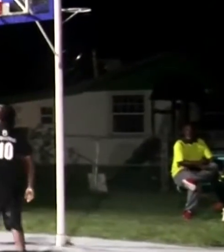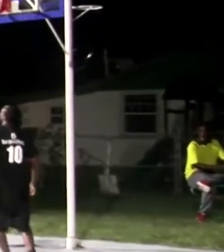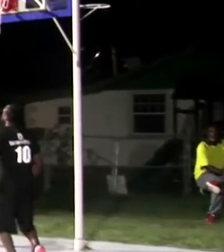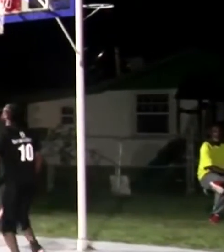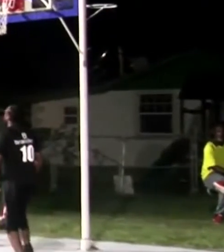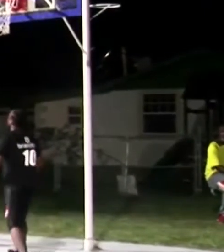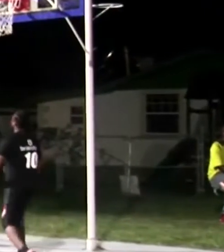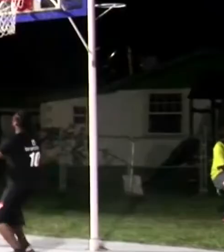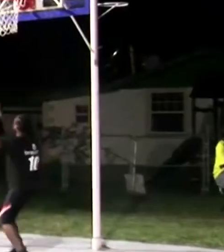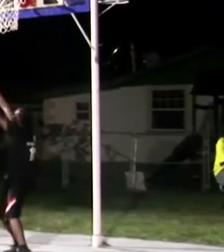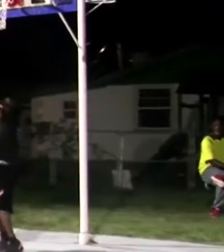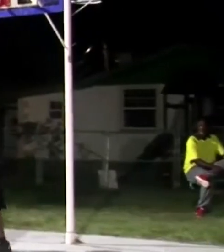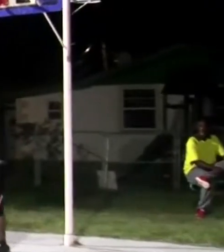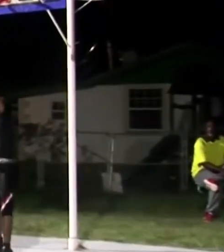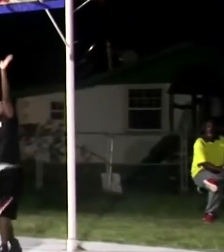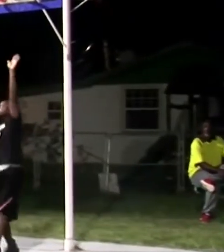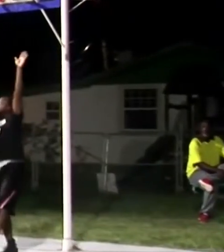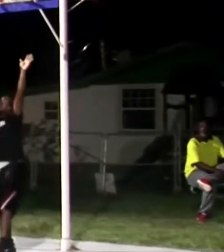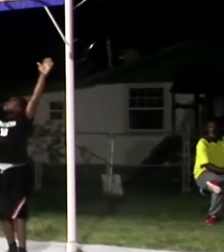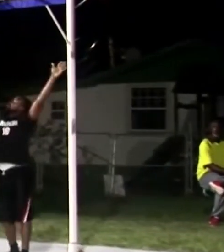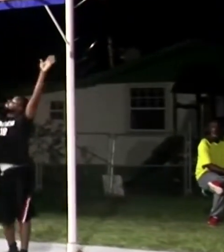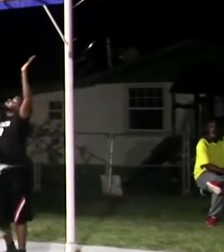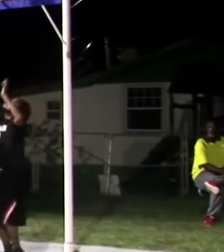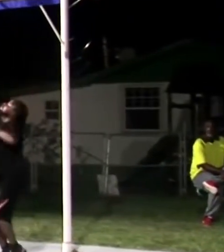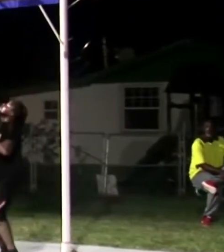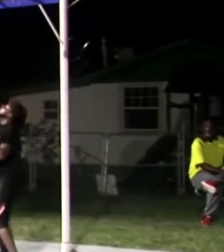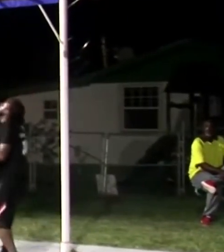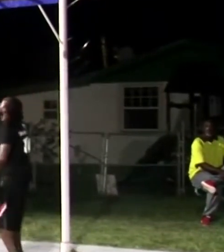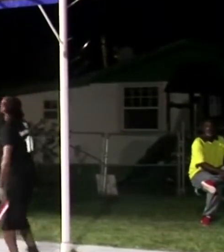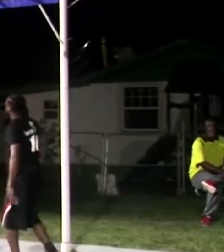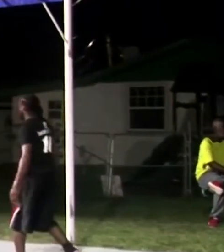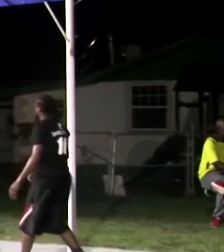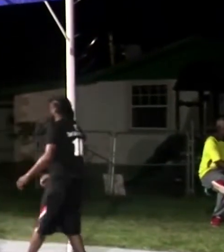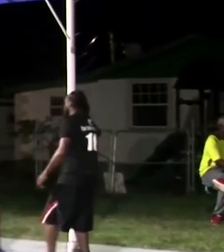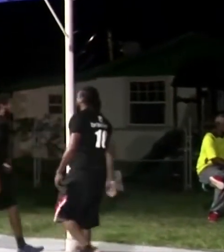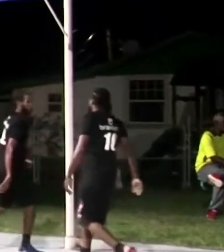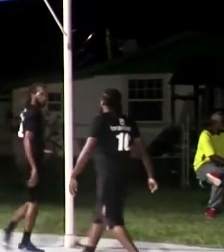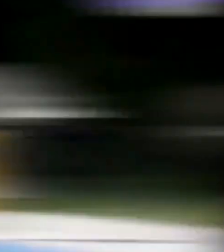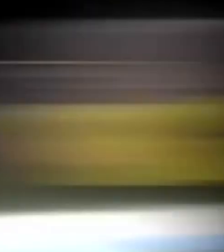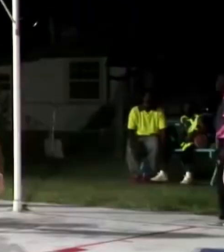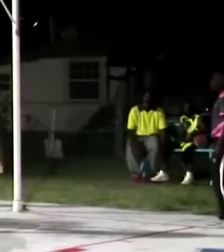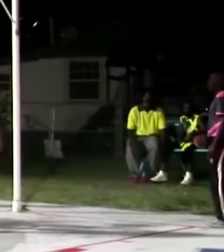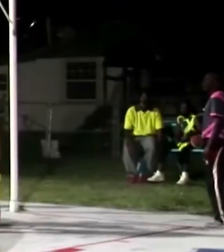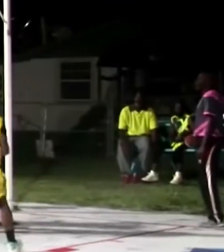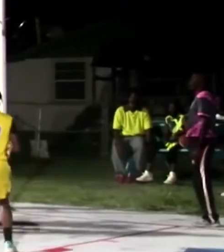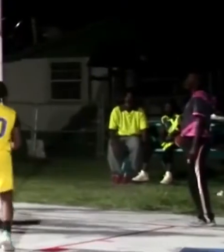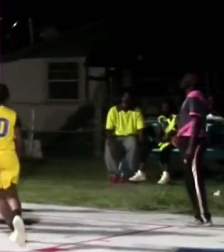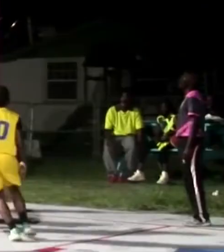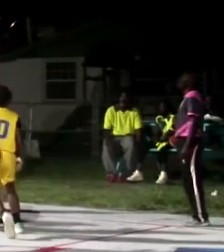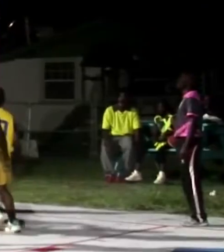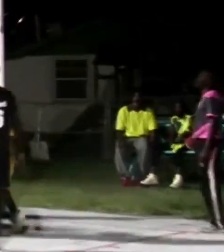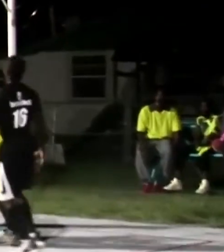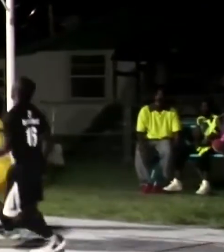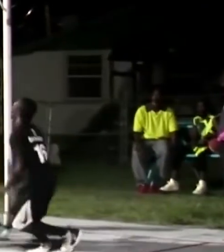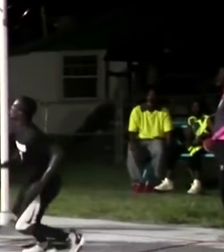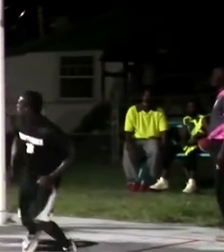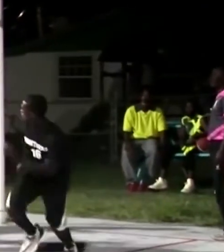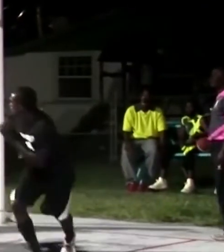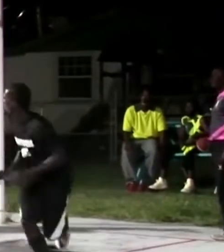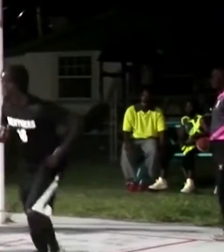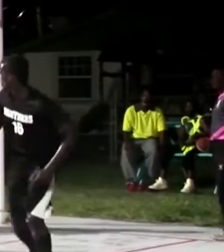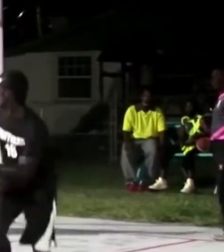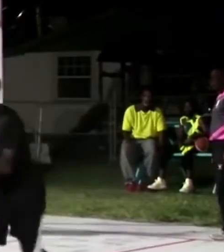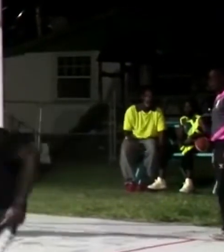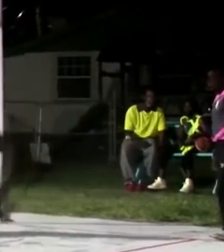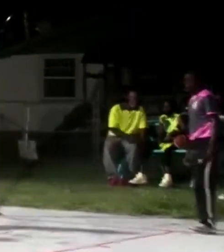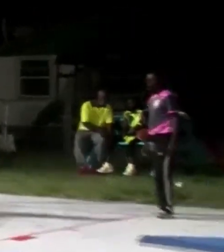huge wingspan takes charge in the trenches. Add 2 more. The bright sparks for the Panthers. Jamon Phillips